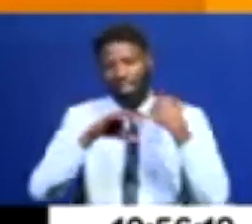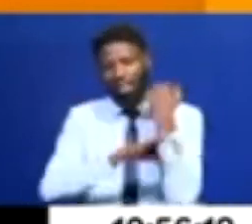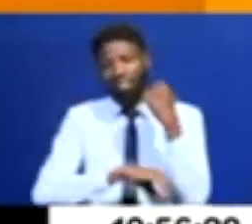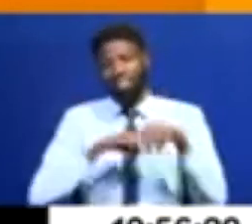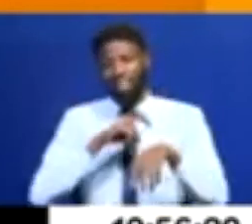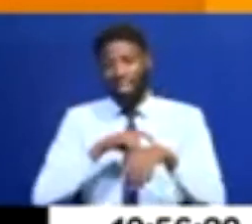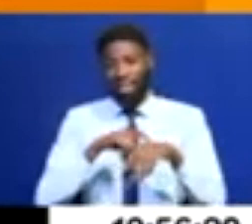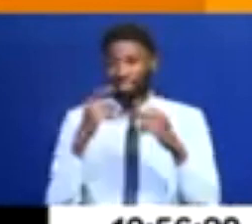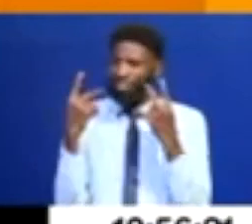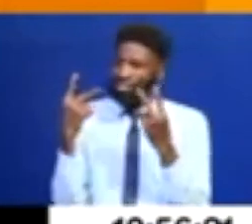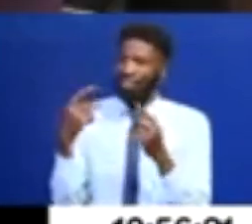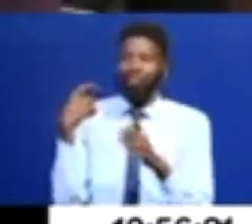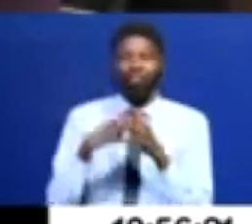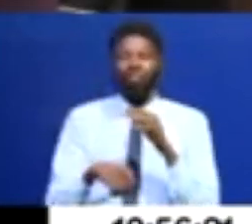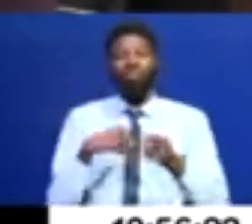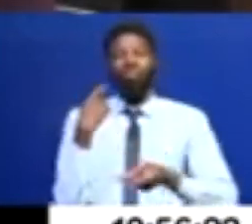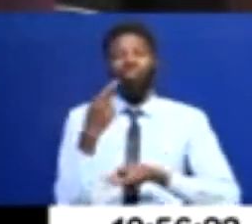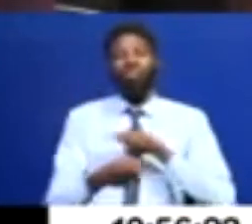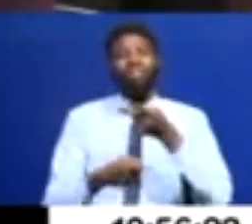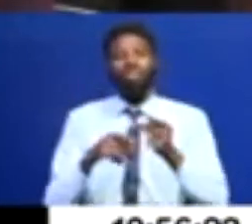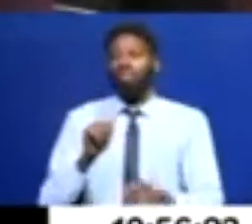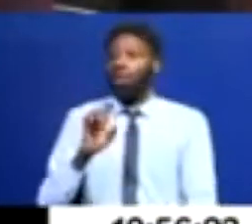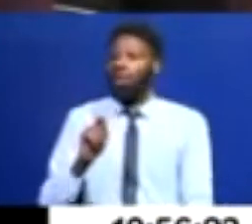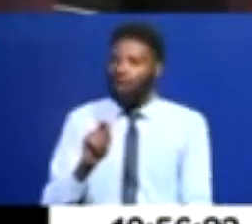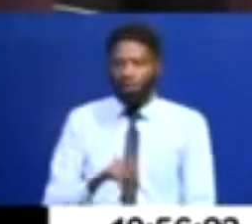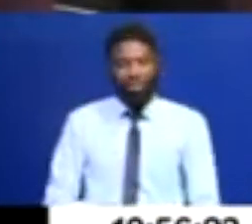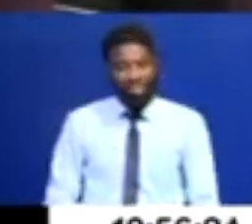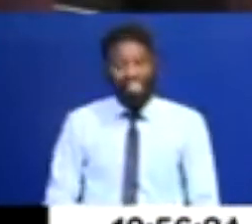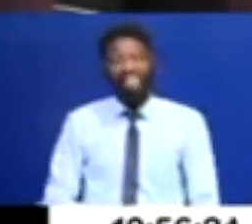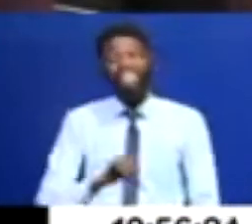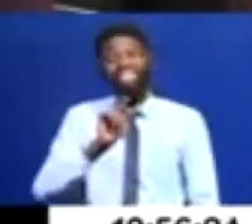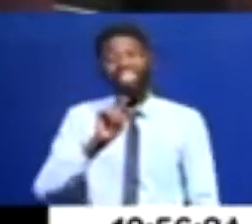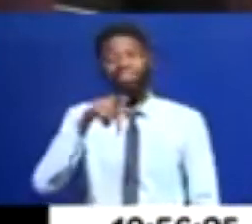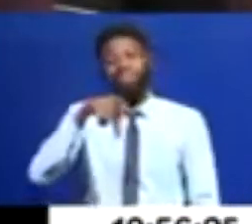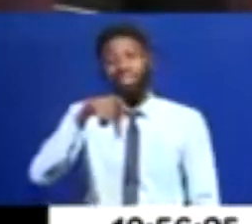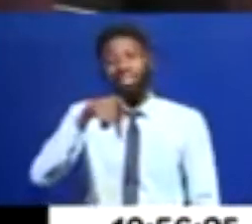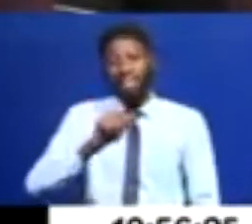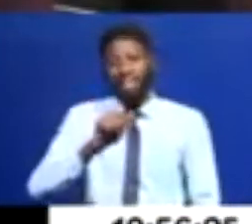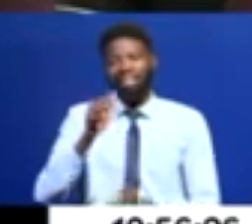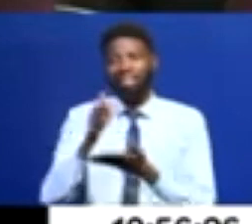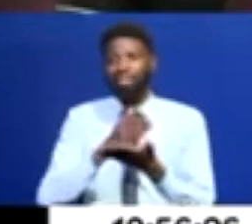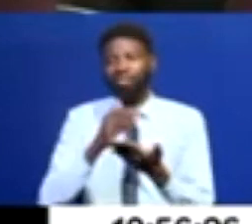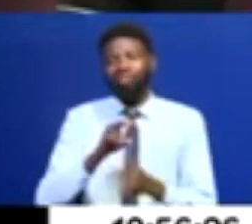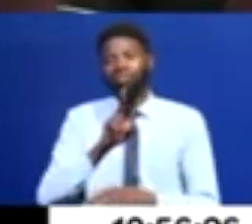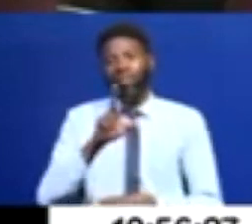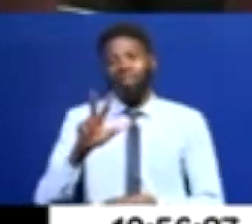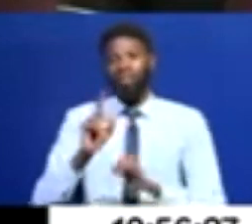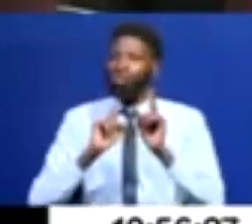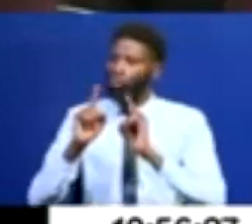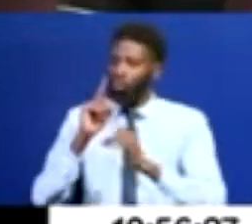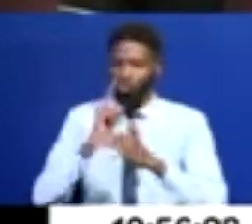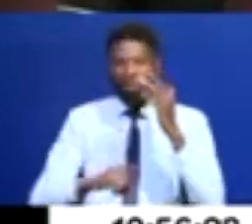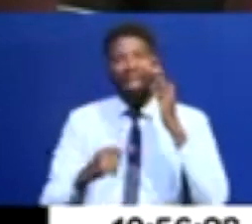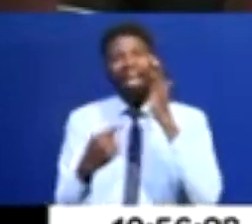at the Tax Procedures Act, or TPA Section 23, it talks about electronic tax records.